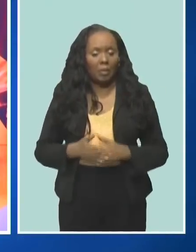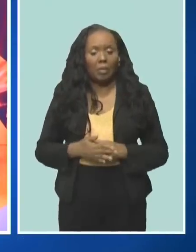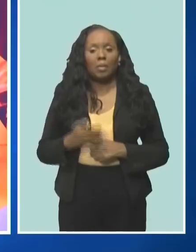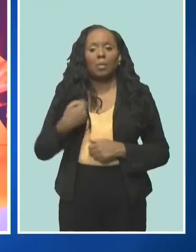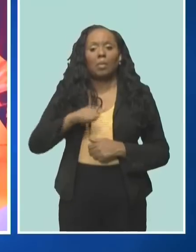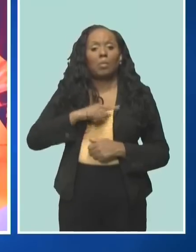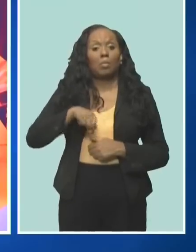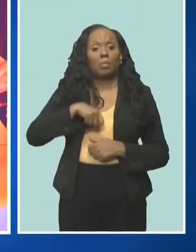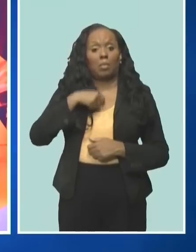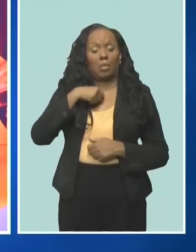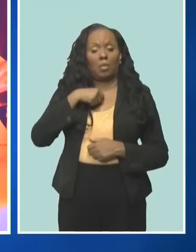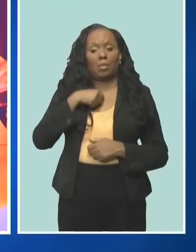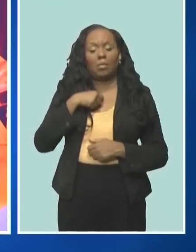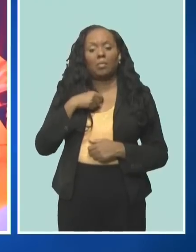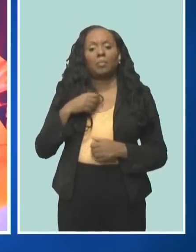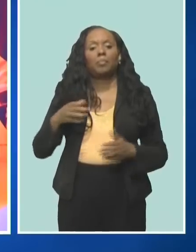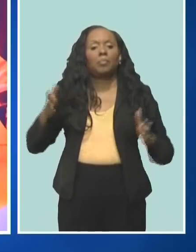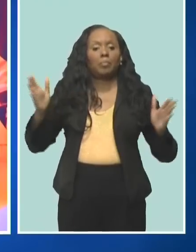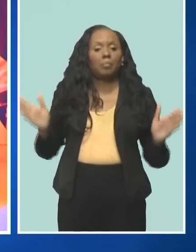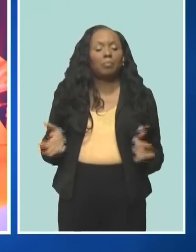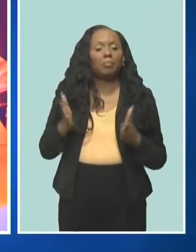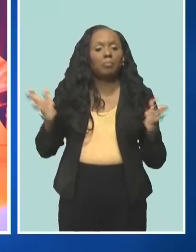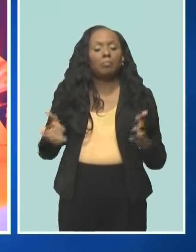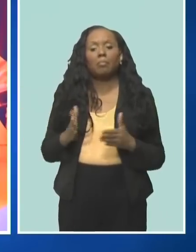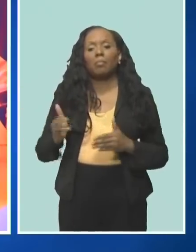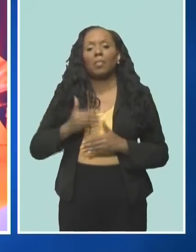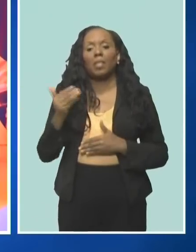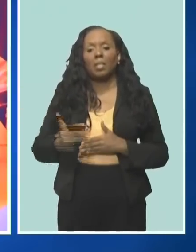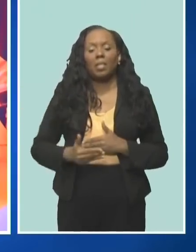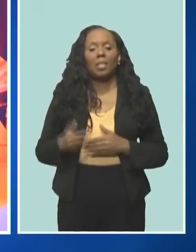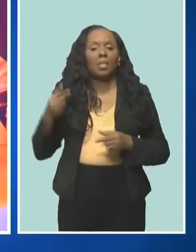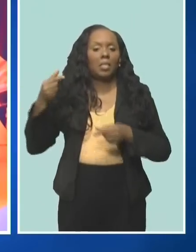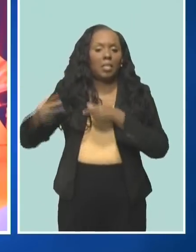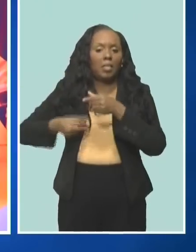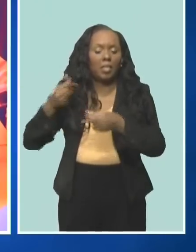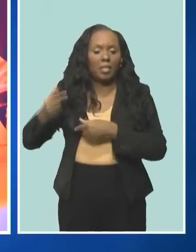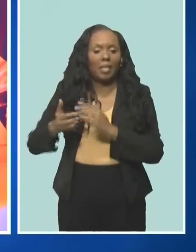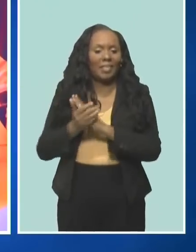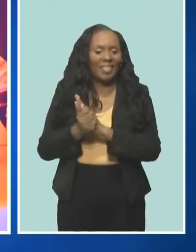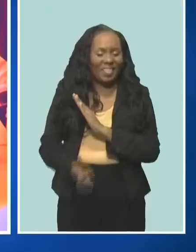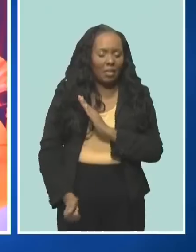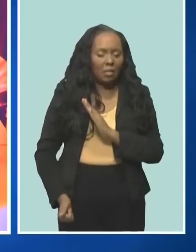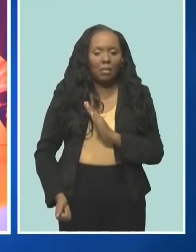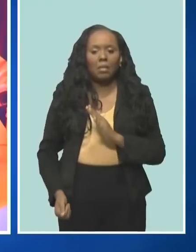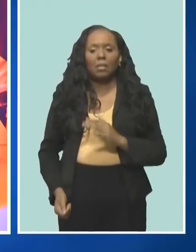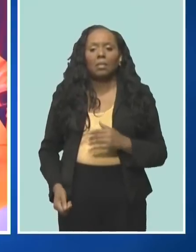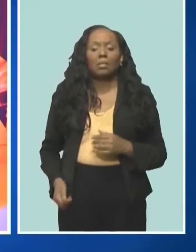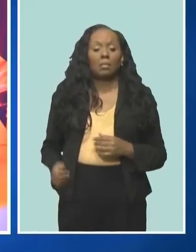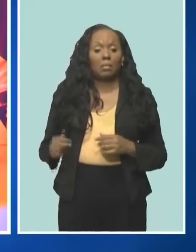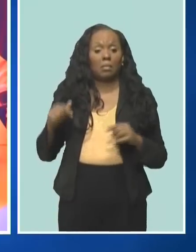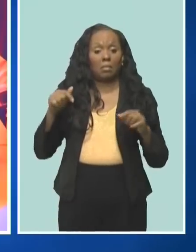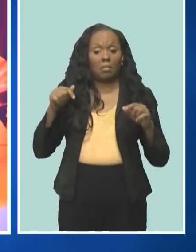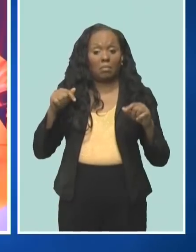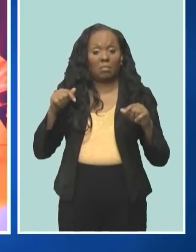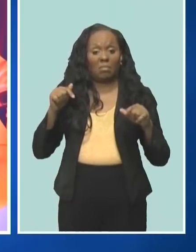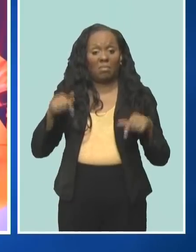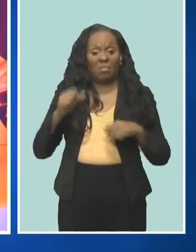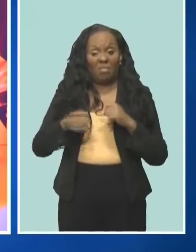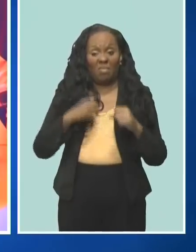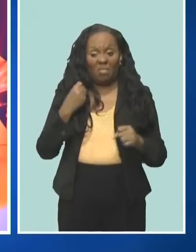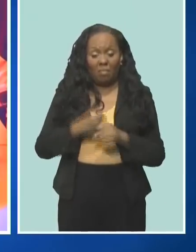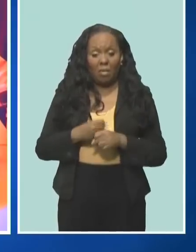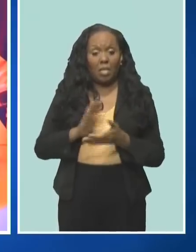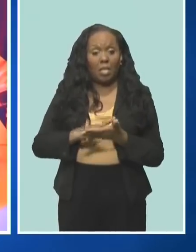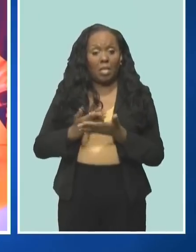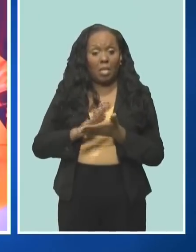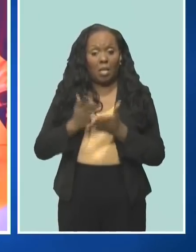to be pushing the next generation of culinary talent, and this year, those 10 aspiring chefs are going head-to-head for the